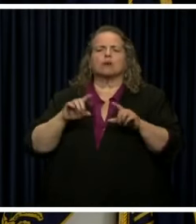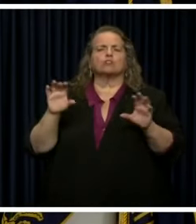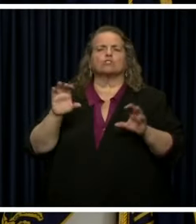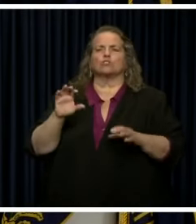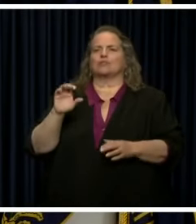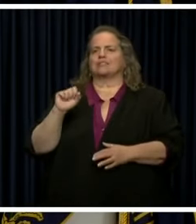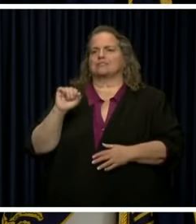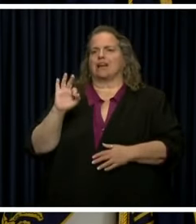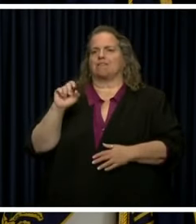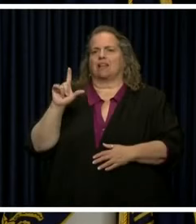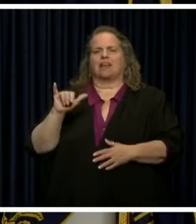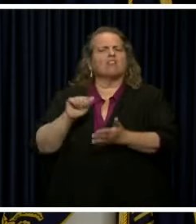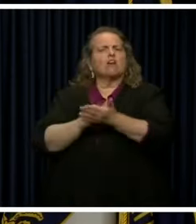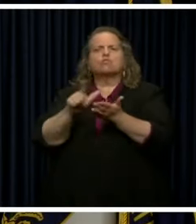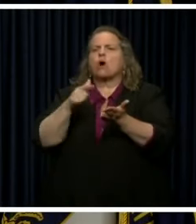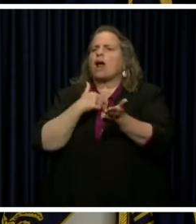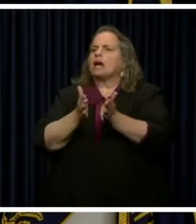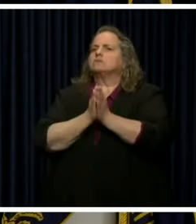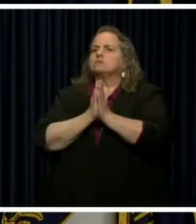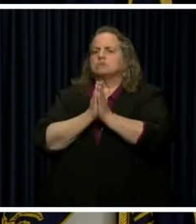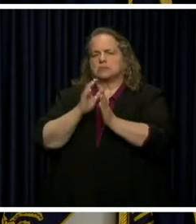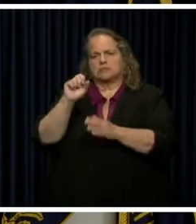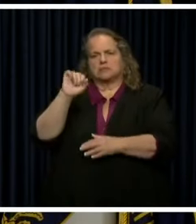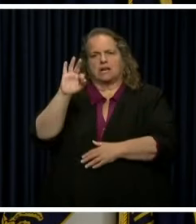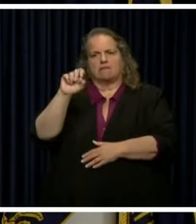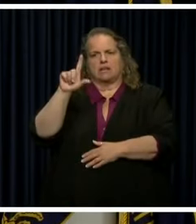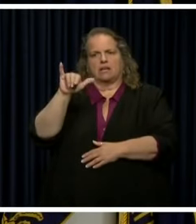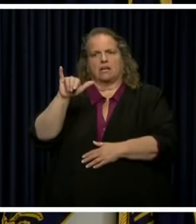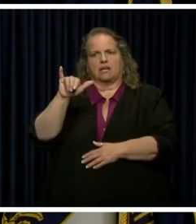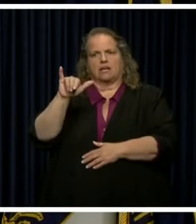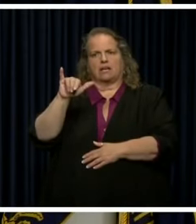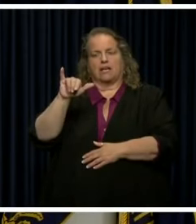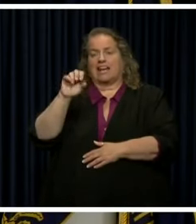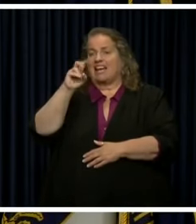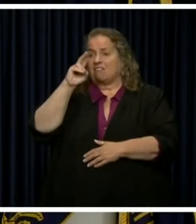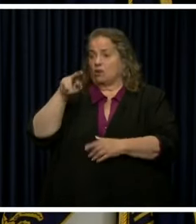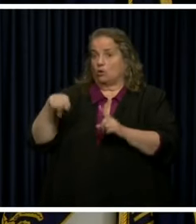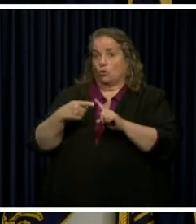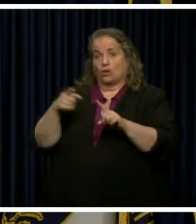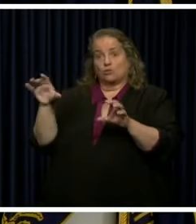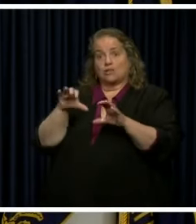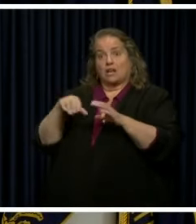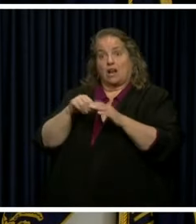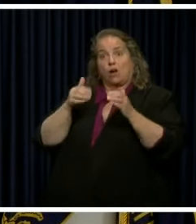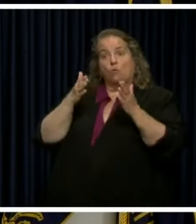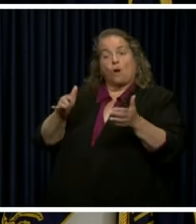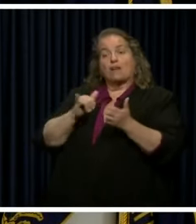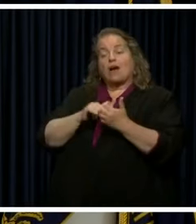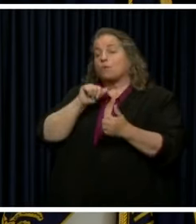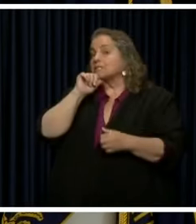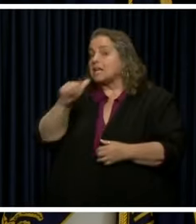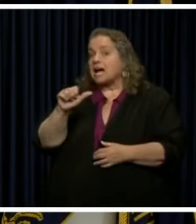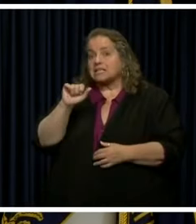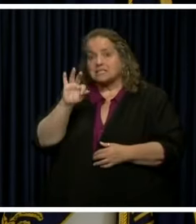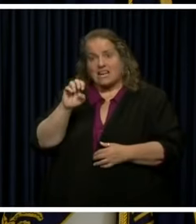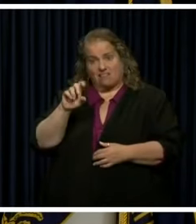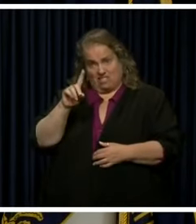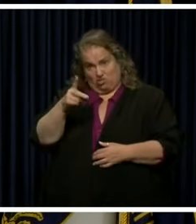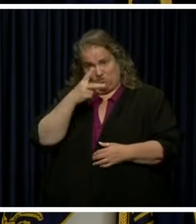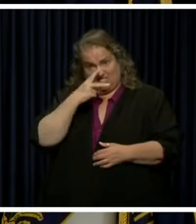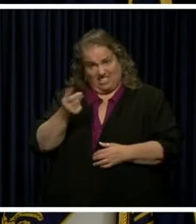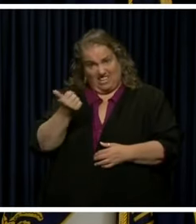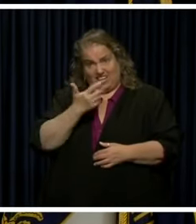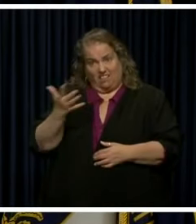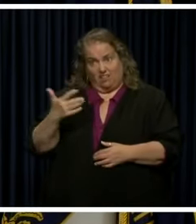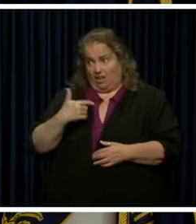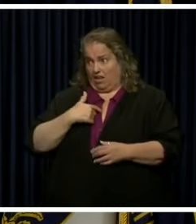all. Safely. And even when they did it in a way that wasn't safe, you haven't seen any type